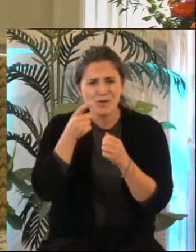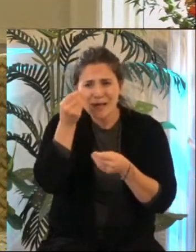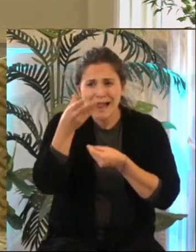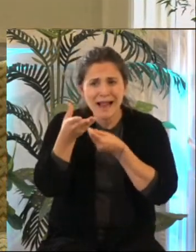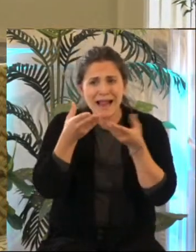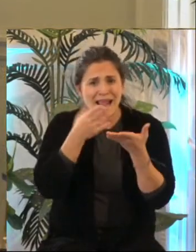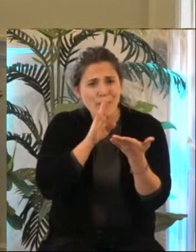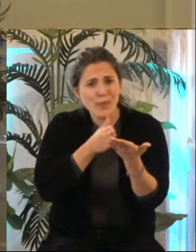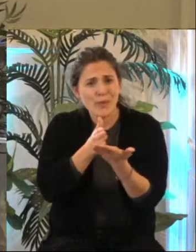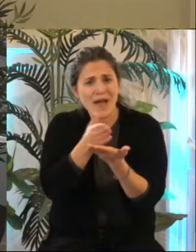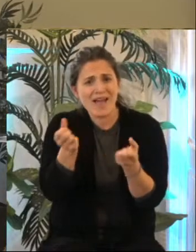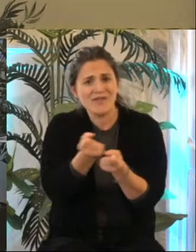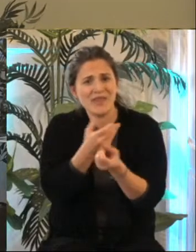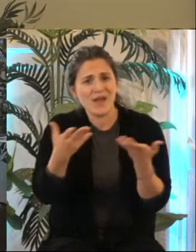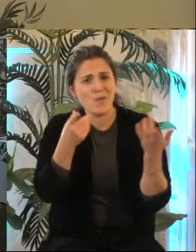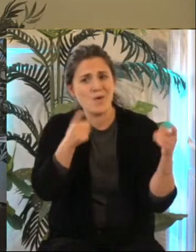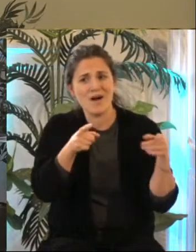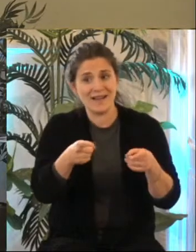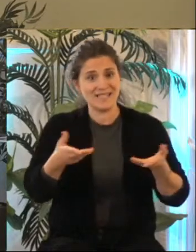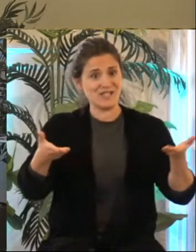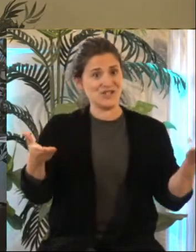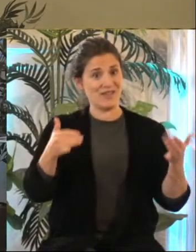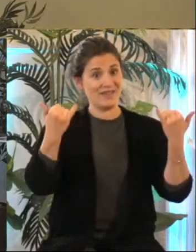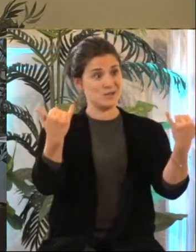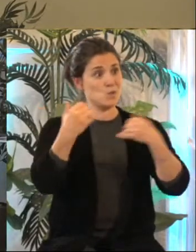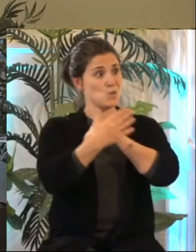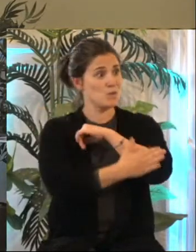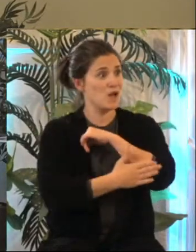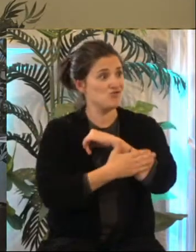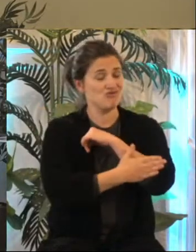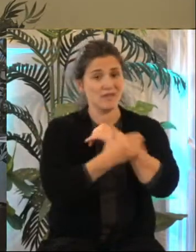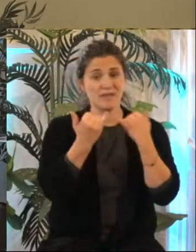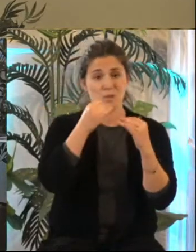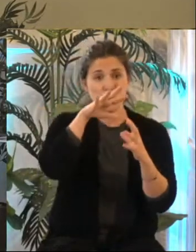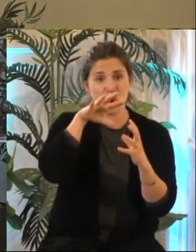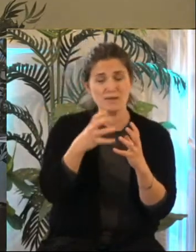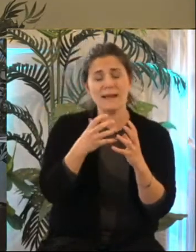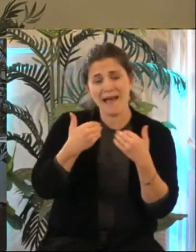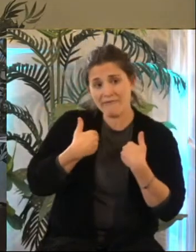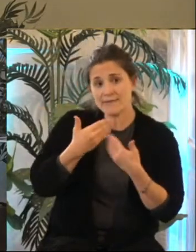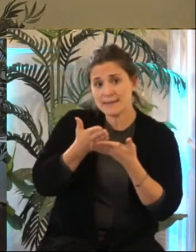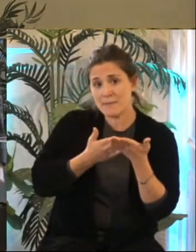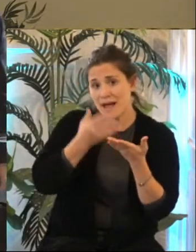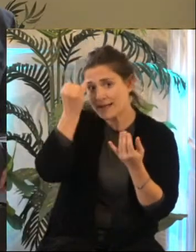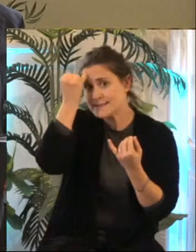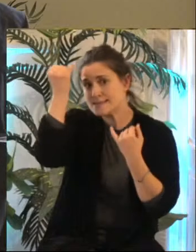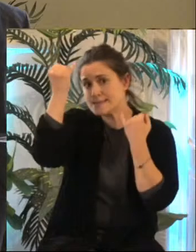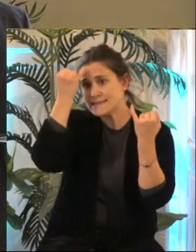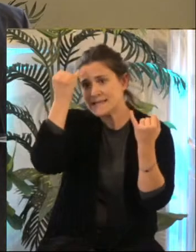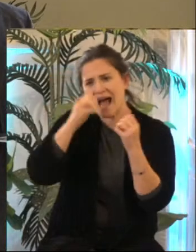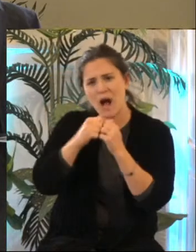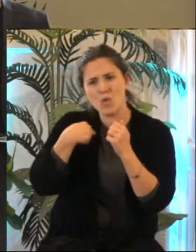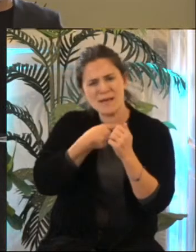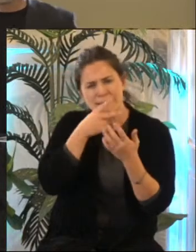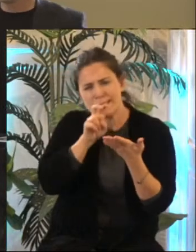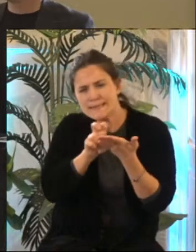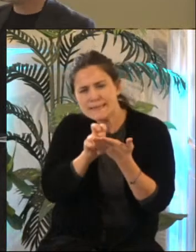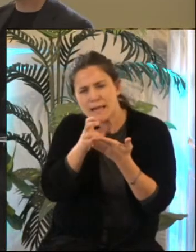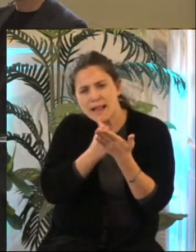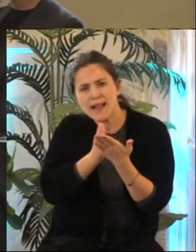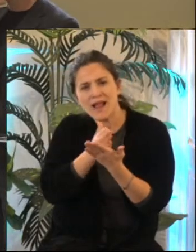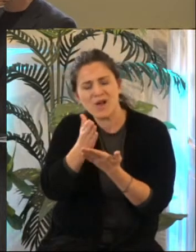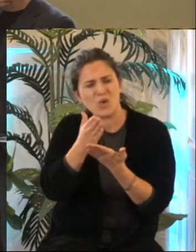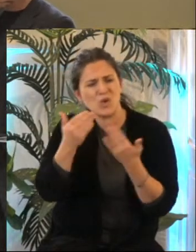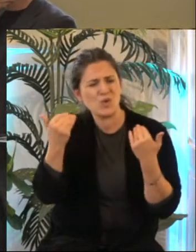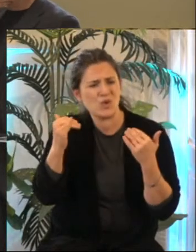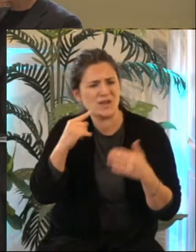going on right now in this country and in this world. I do have some ideas, and I want to share those with you this morning. It's so